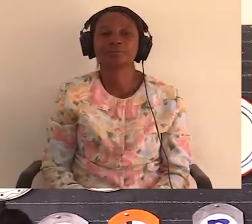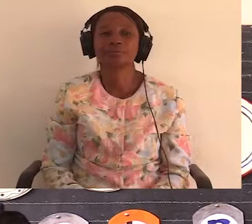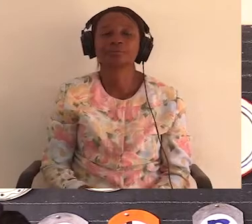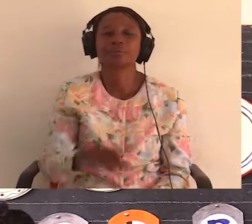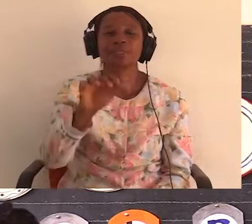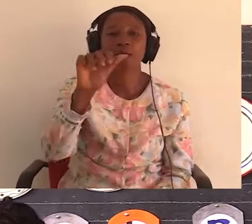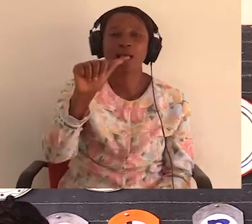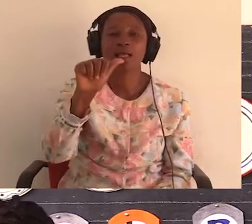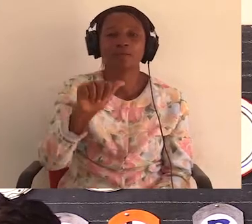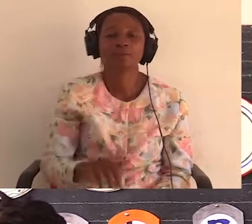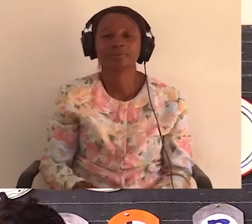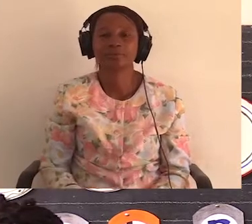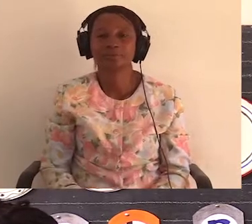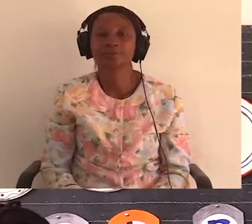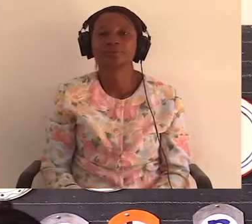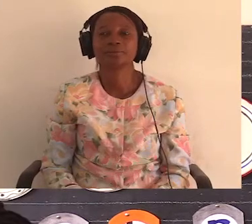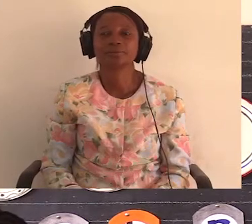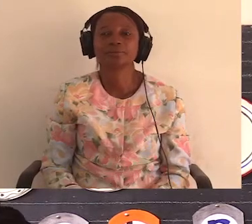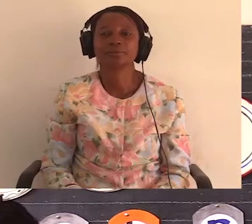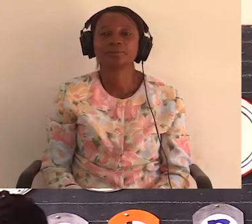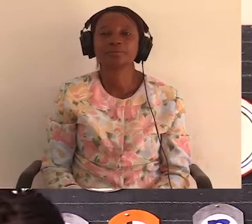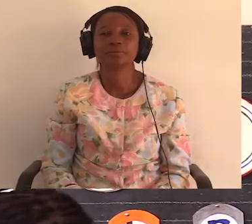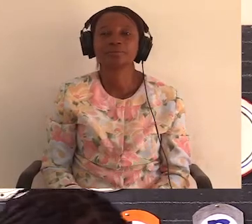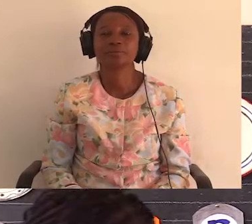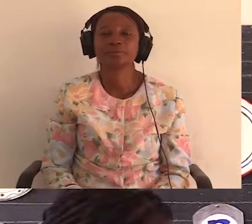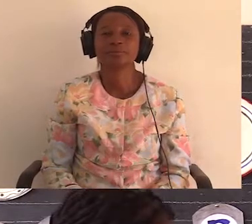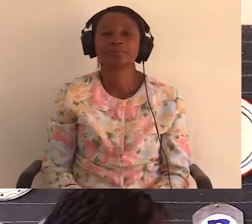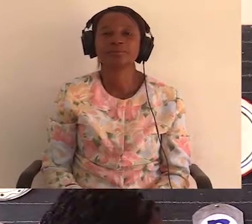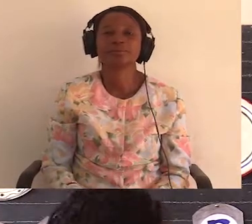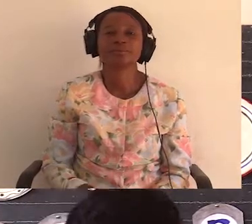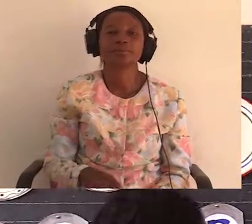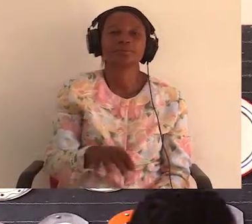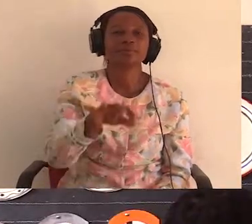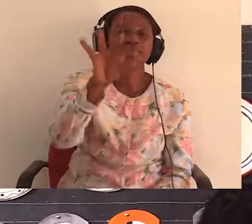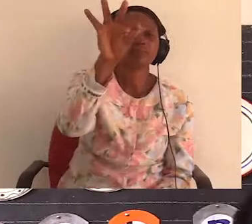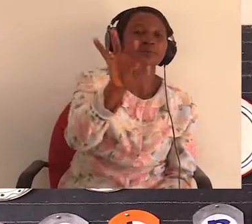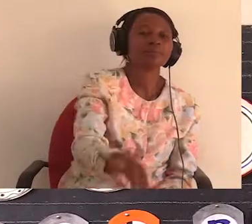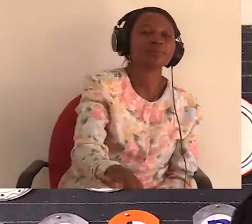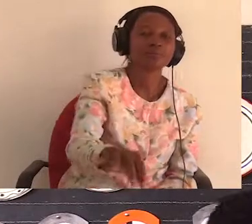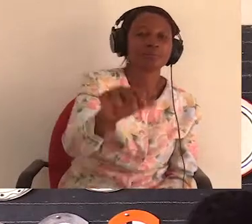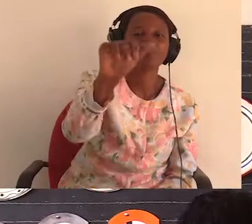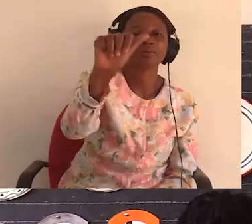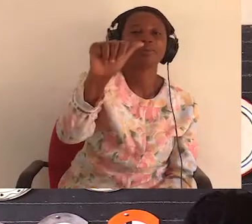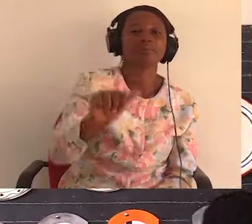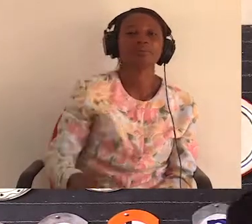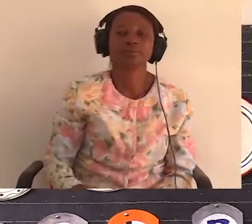Let's look at A. Good. Now we are going to place A.